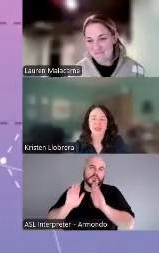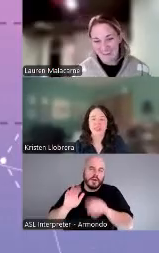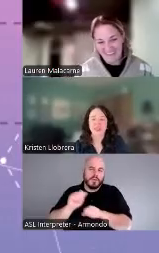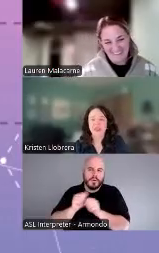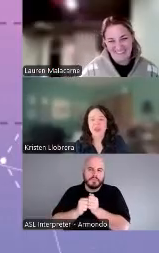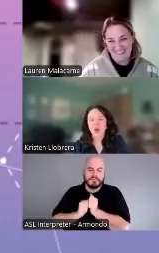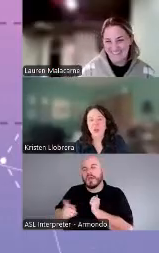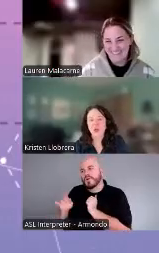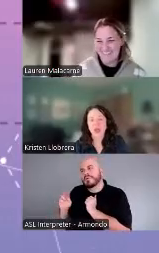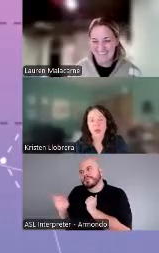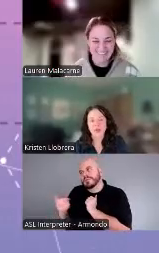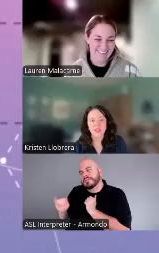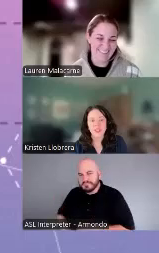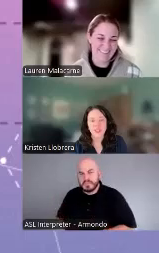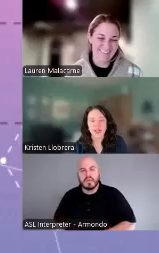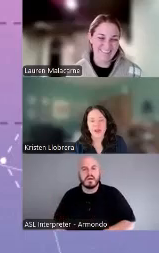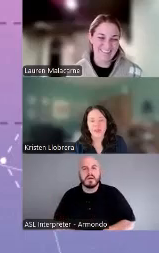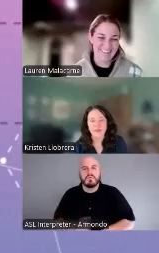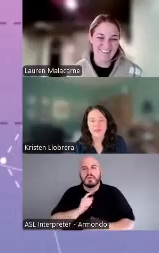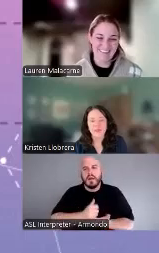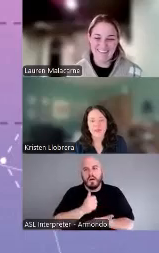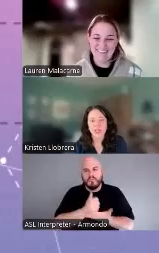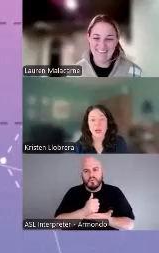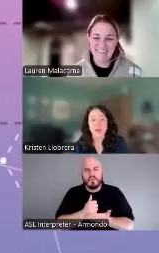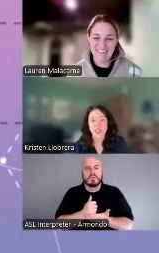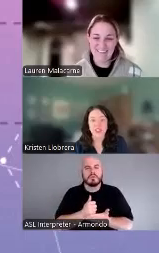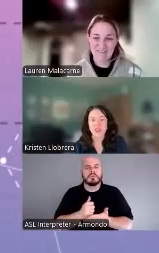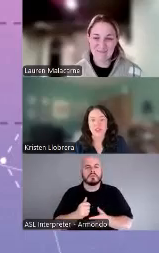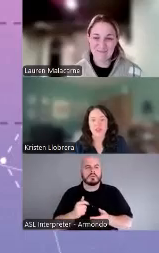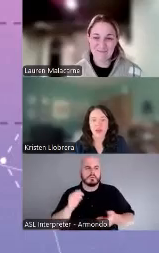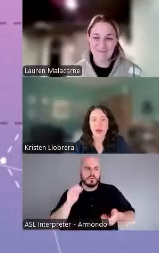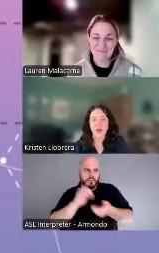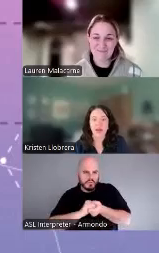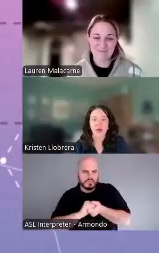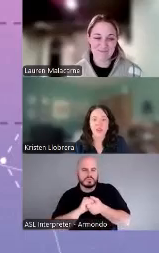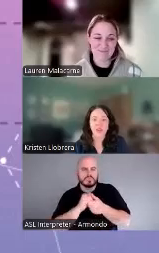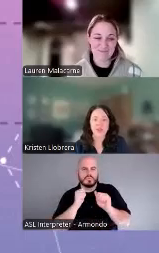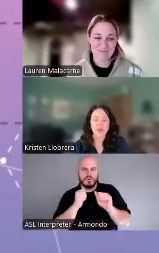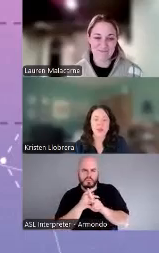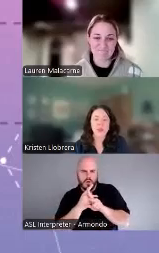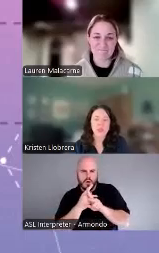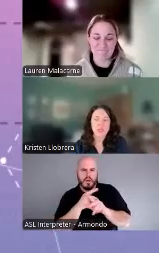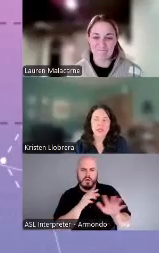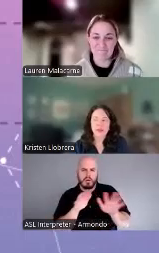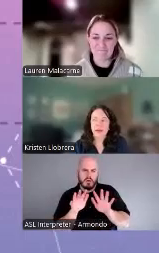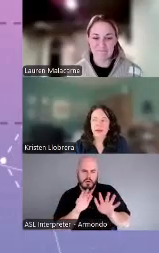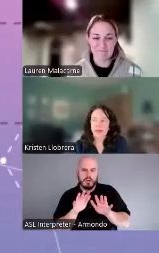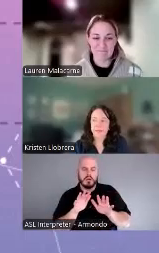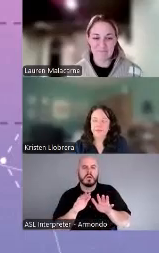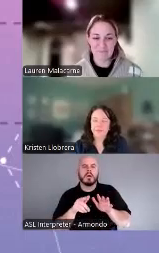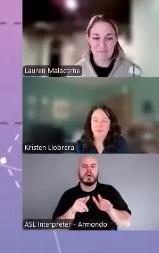it's been really helpful collaboration of trying to figure out how to